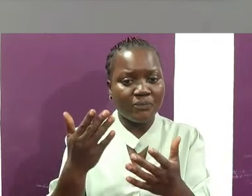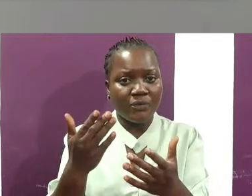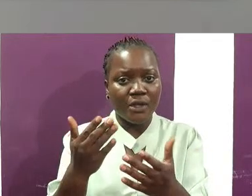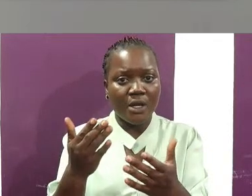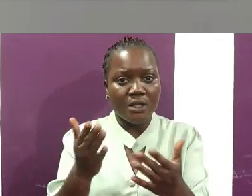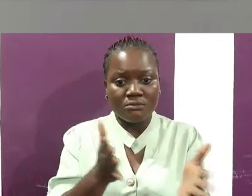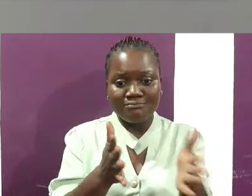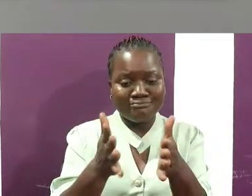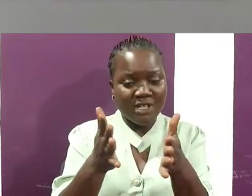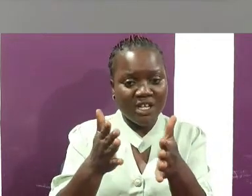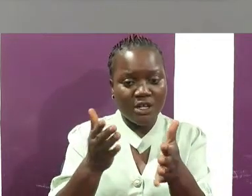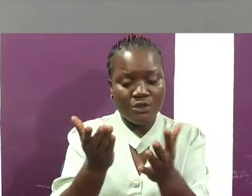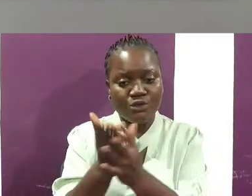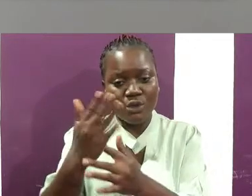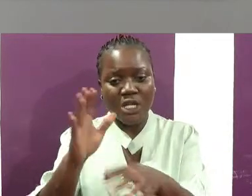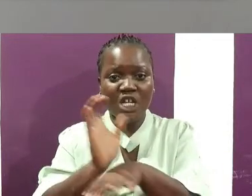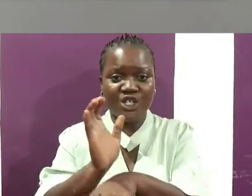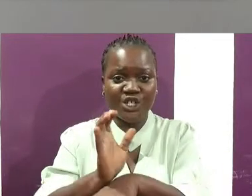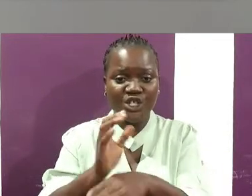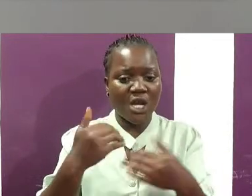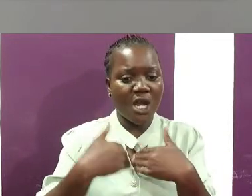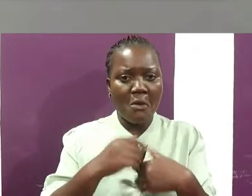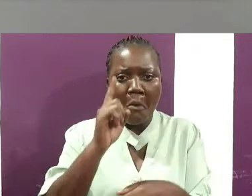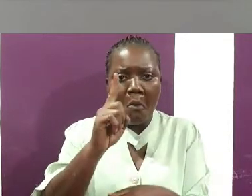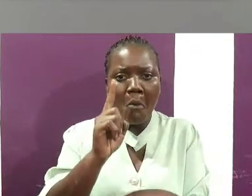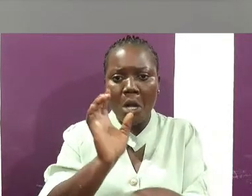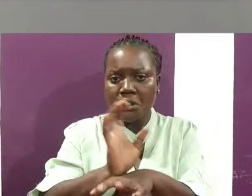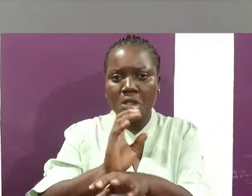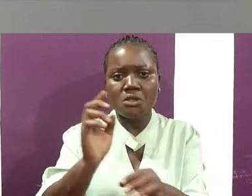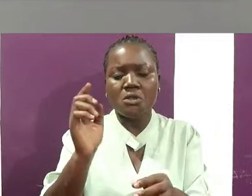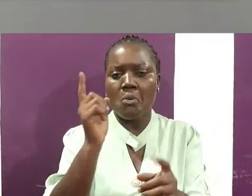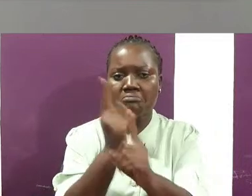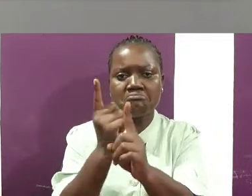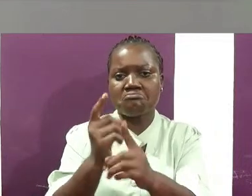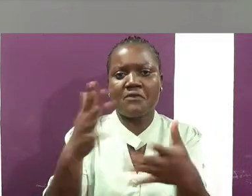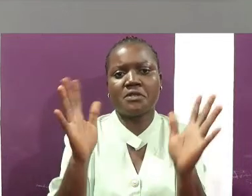First, you could deny the existence of God entirely.